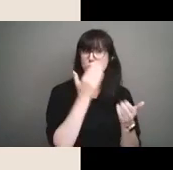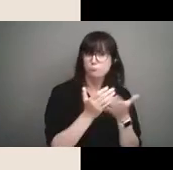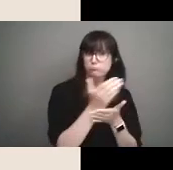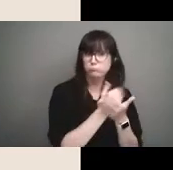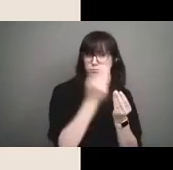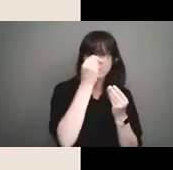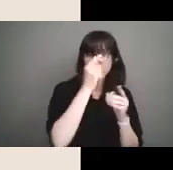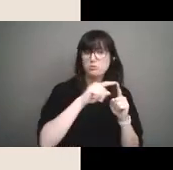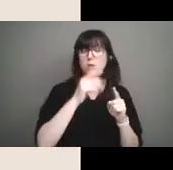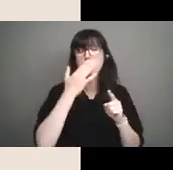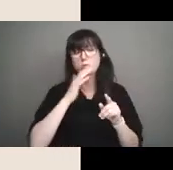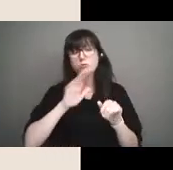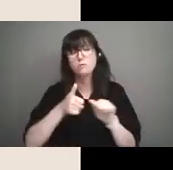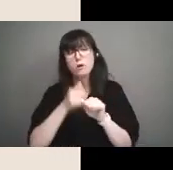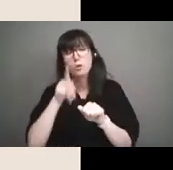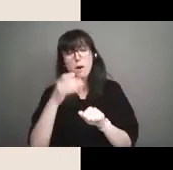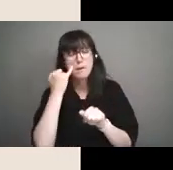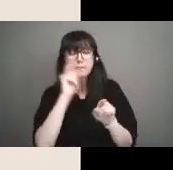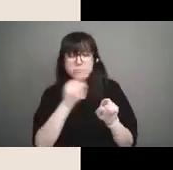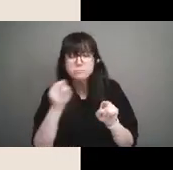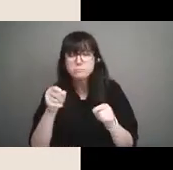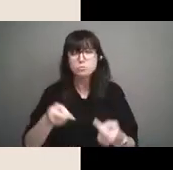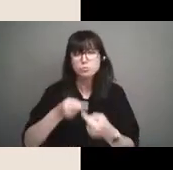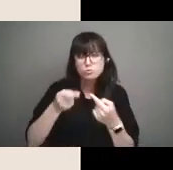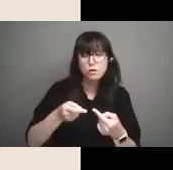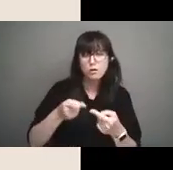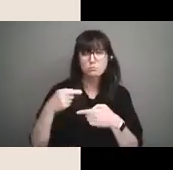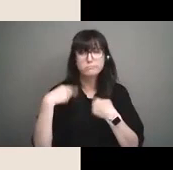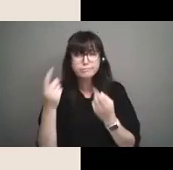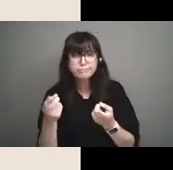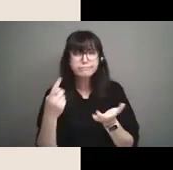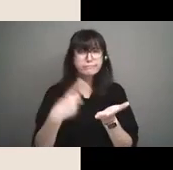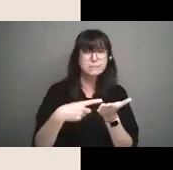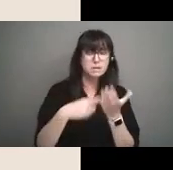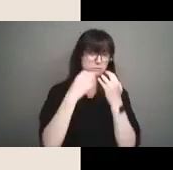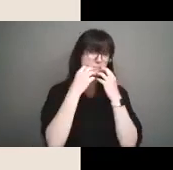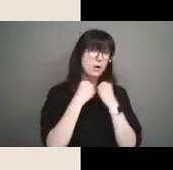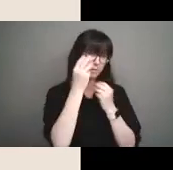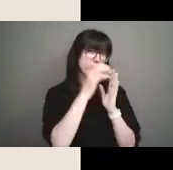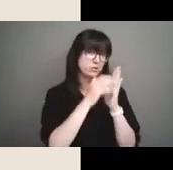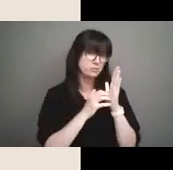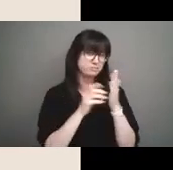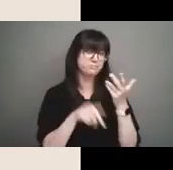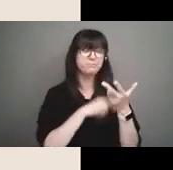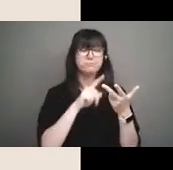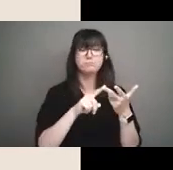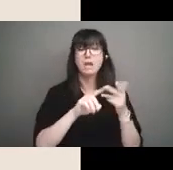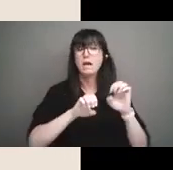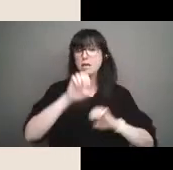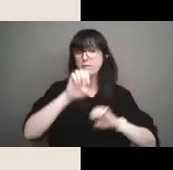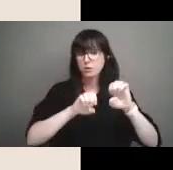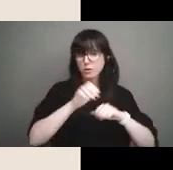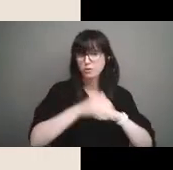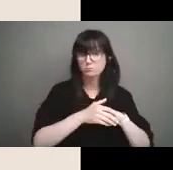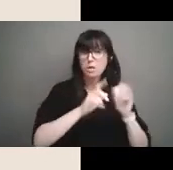struggling, or if, what topics were being discussed. So very valuable. Evaluation, both in the research component